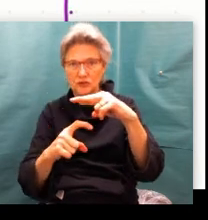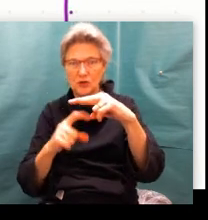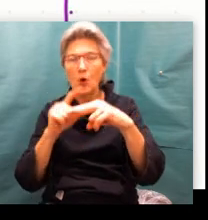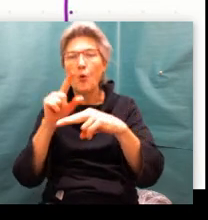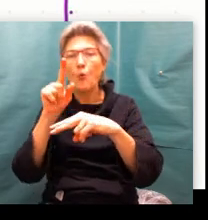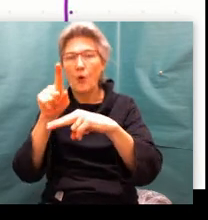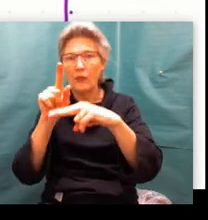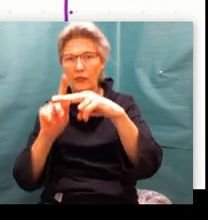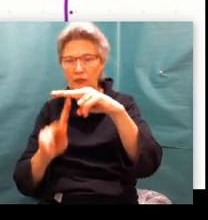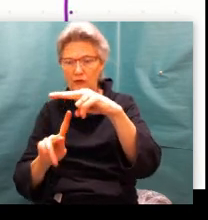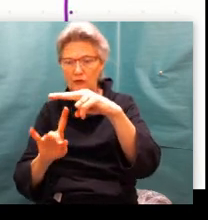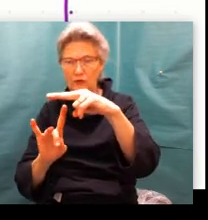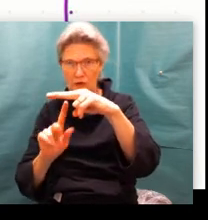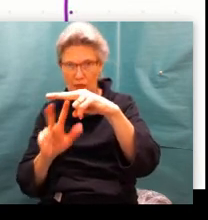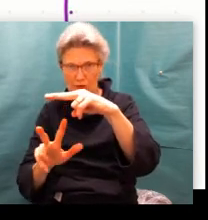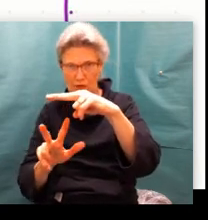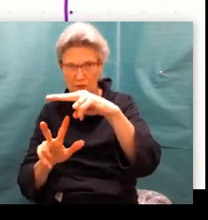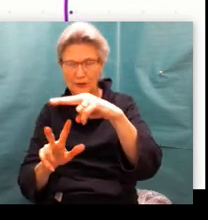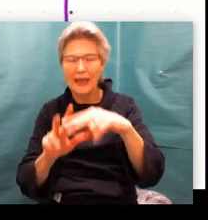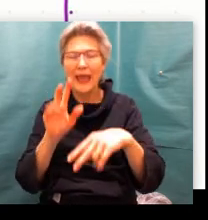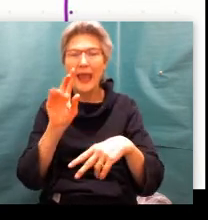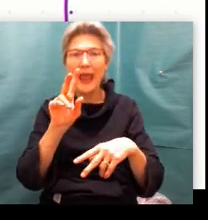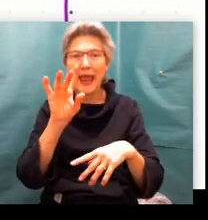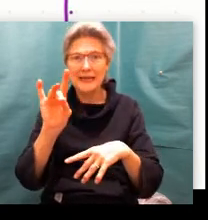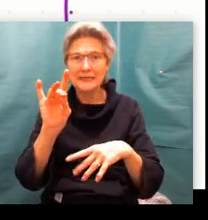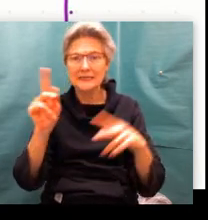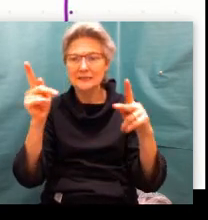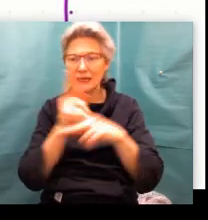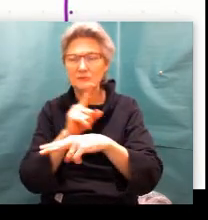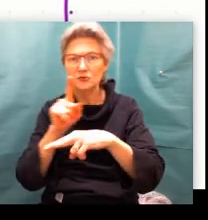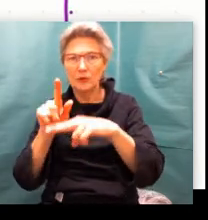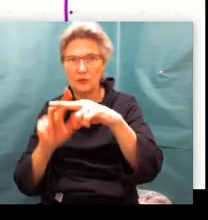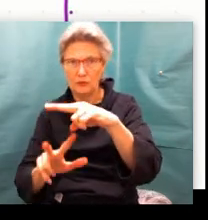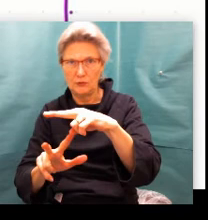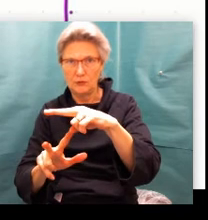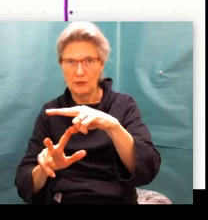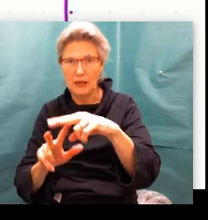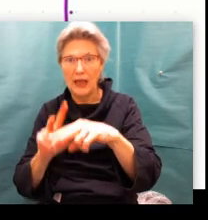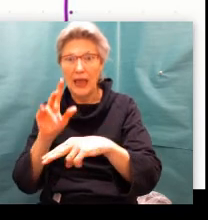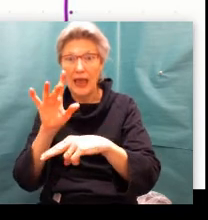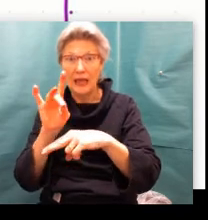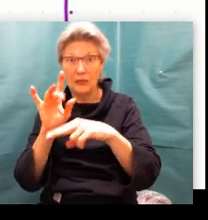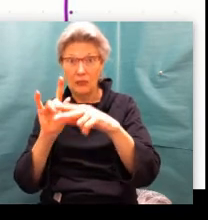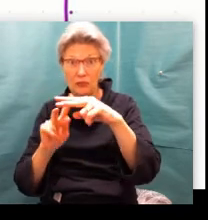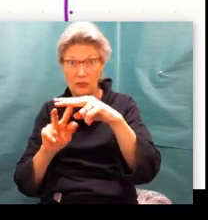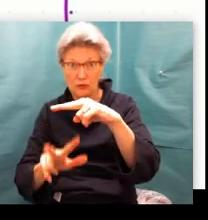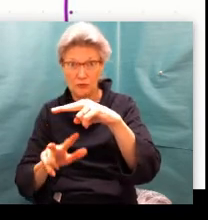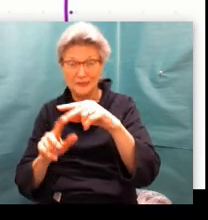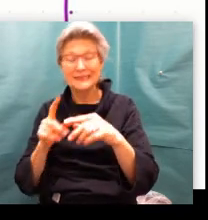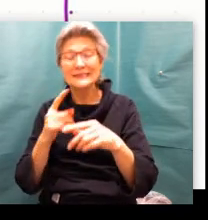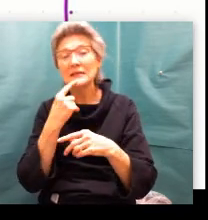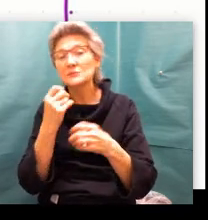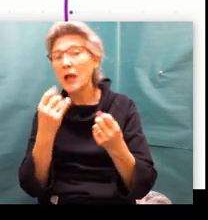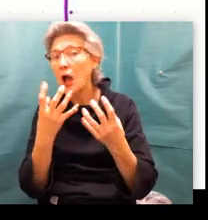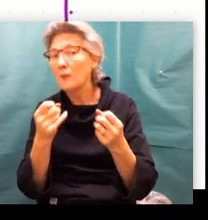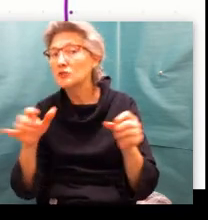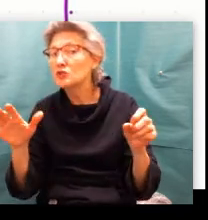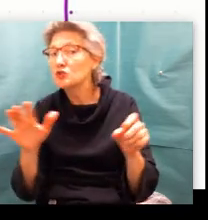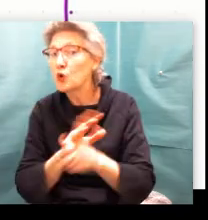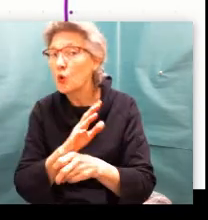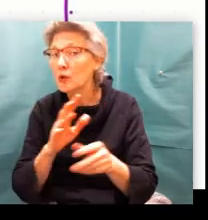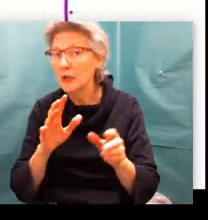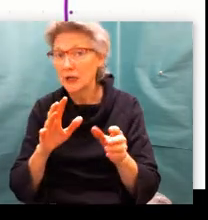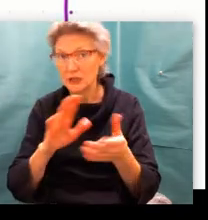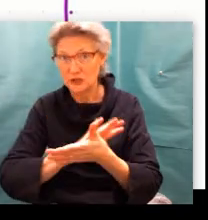my answer of 8 thirds. Now 8 thirds tells me how much total cheese she's going to use for the 4 pans, right? But my question was asking how